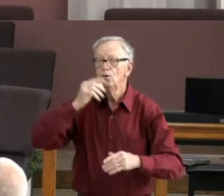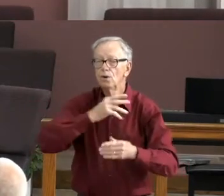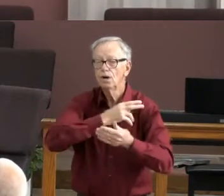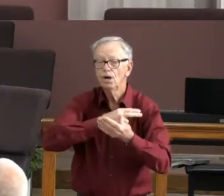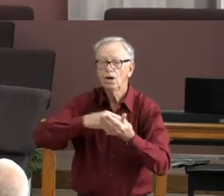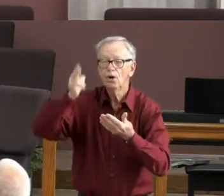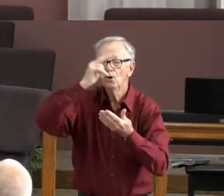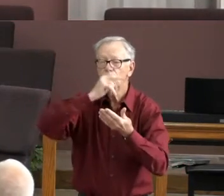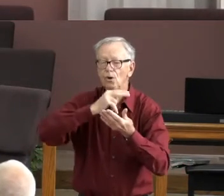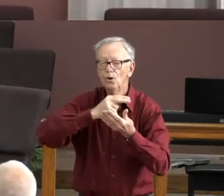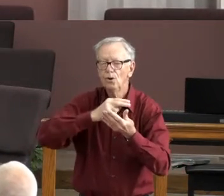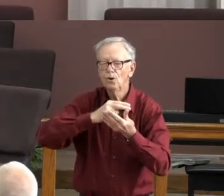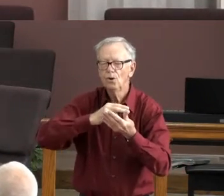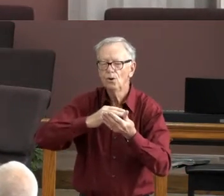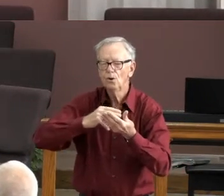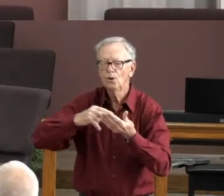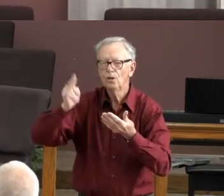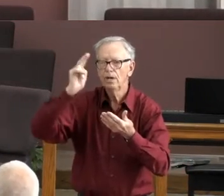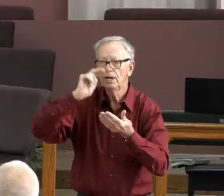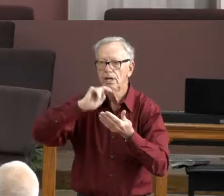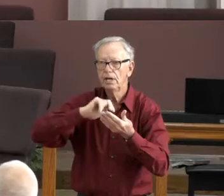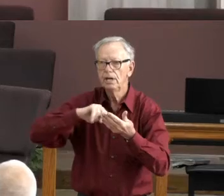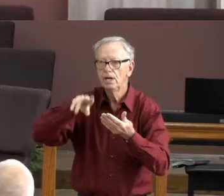galaxy. You are holy.